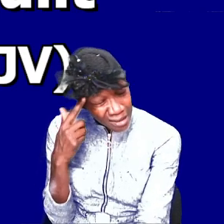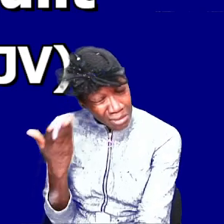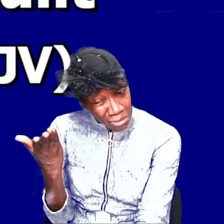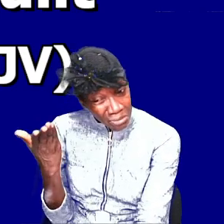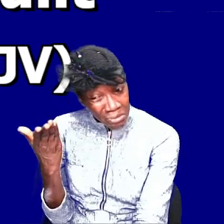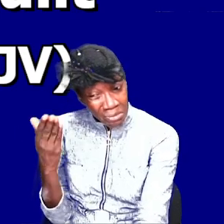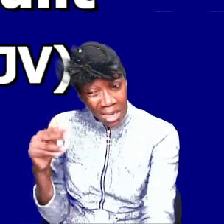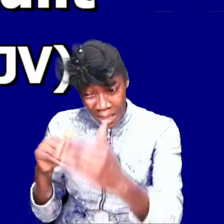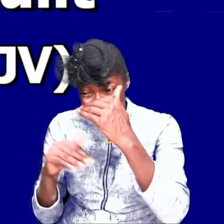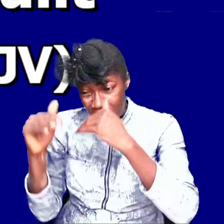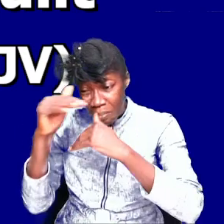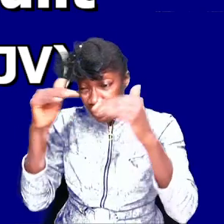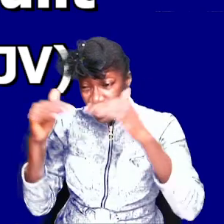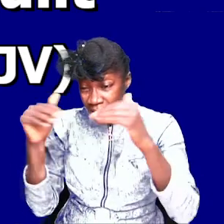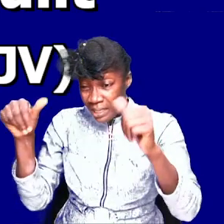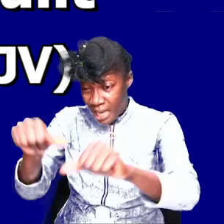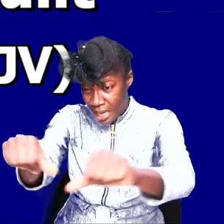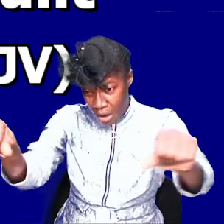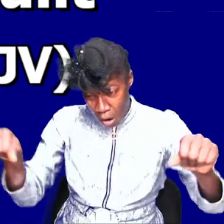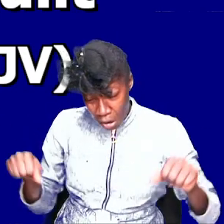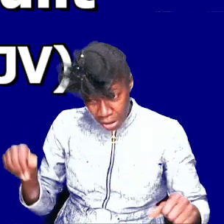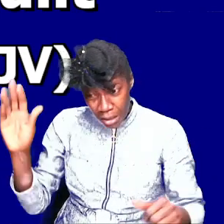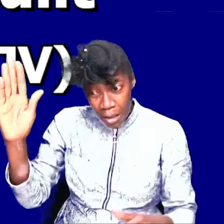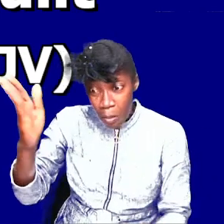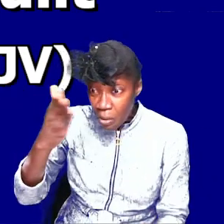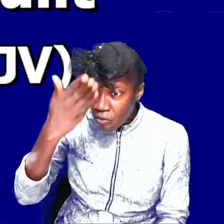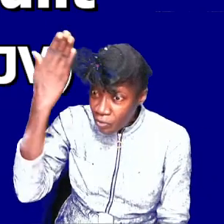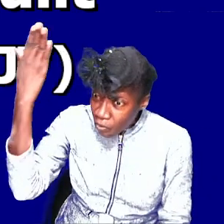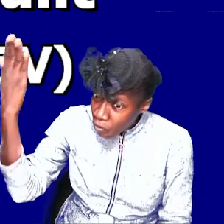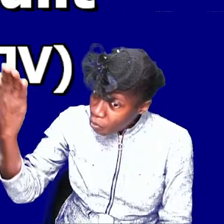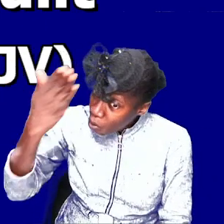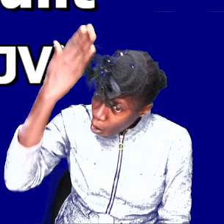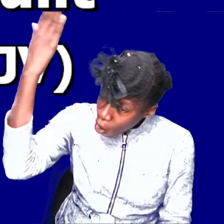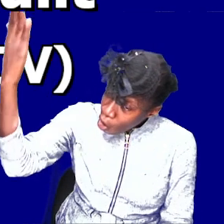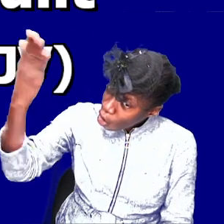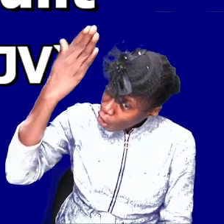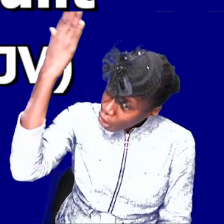to build an altar before the Lord.